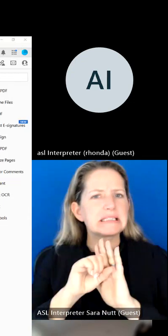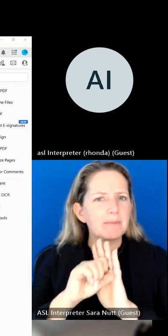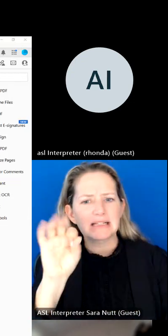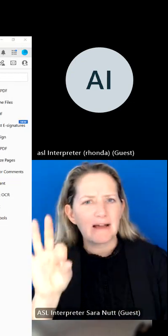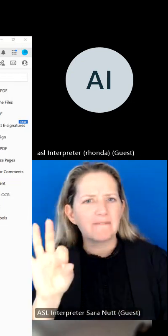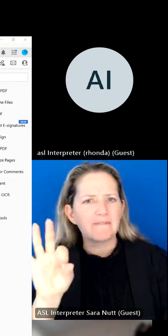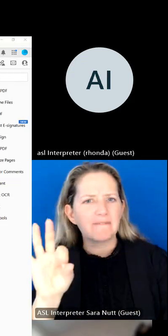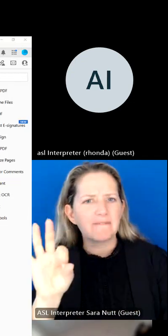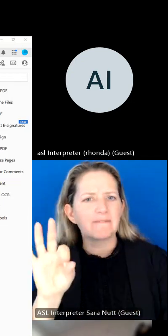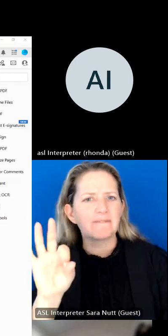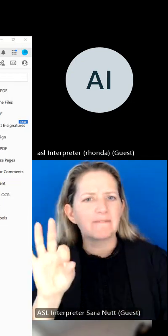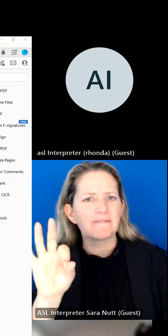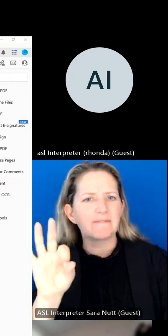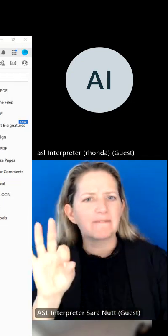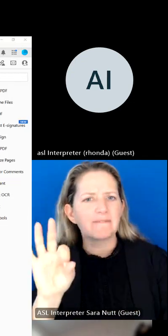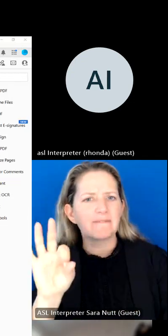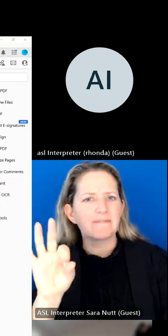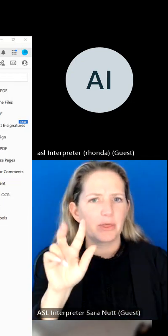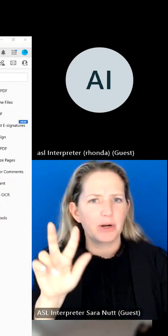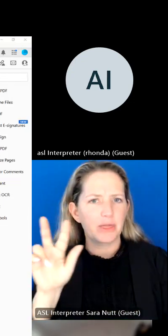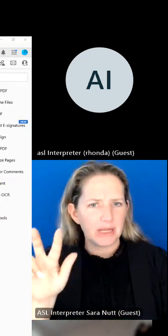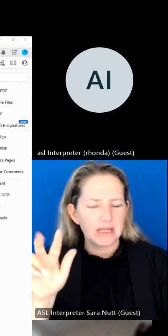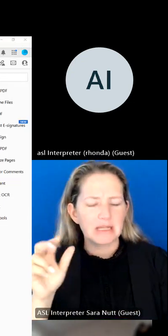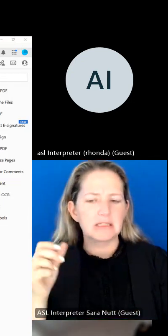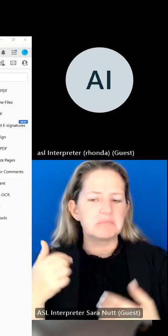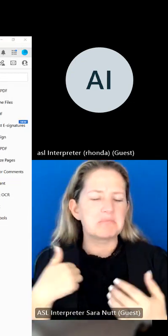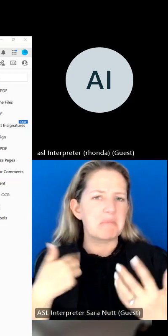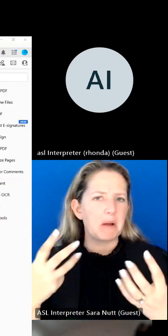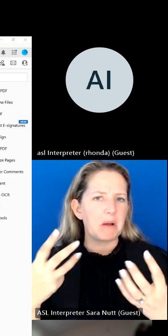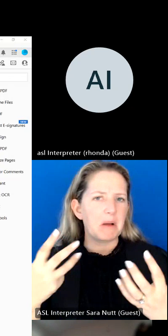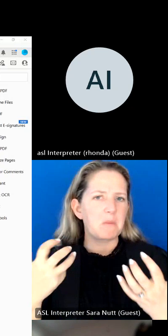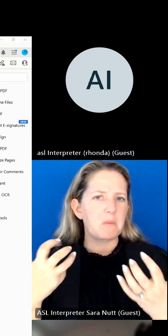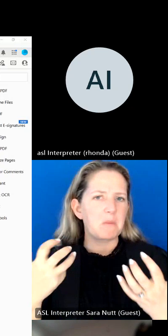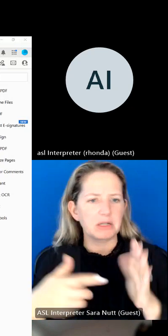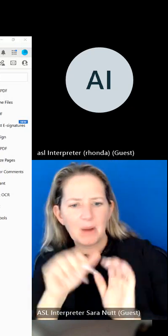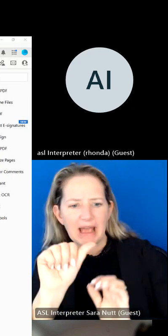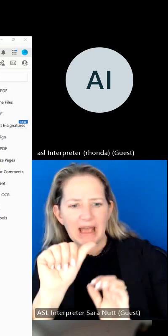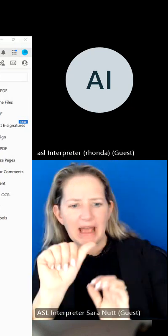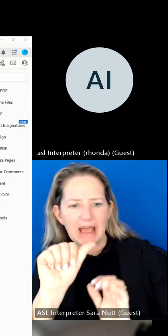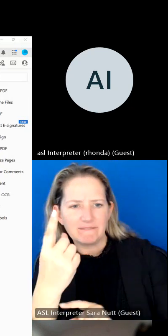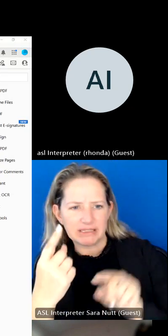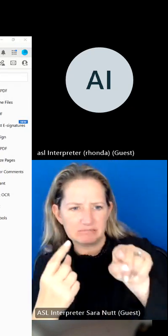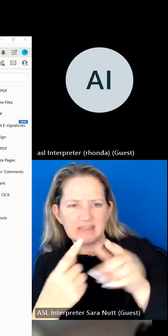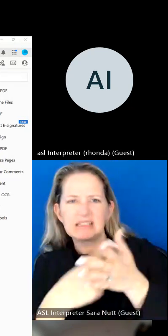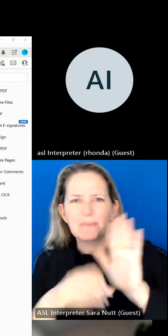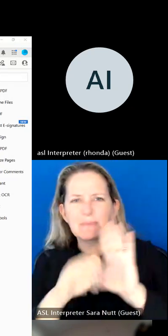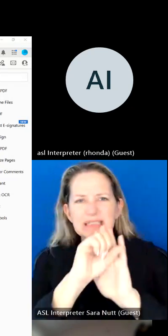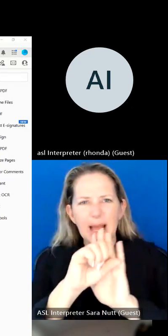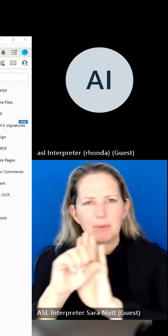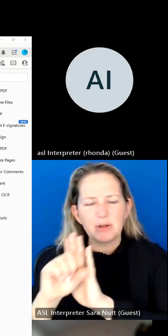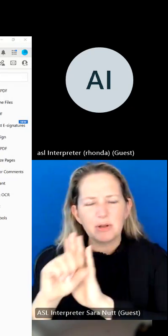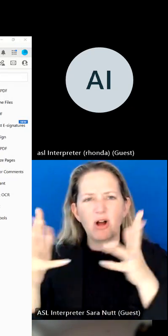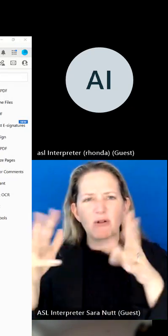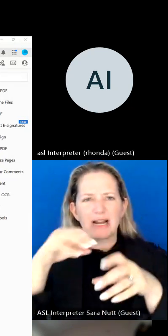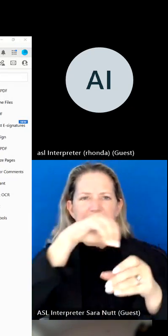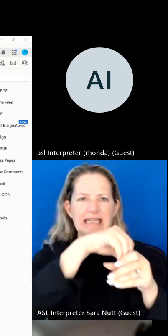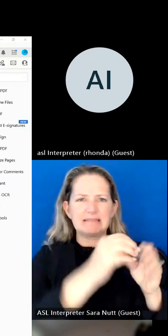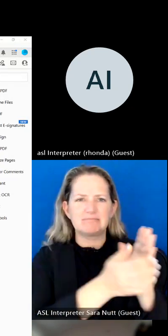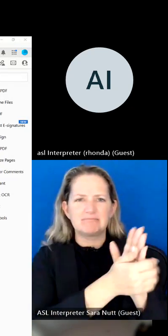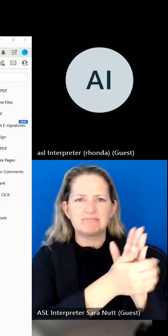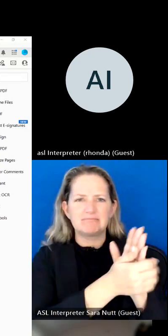A11. And this is the samples that are in A11, and they have various samples for different kinds